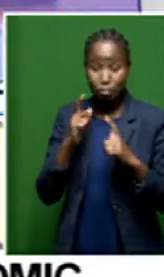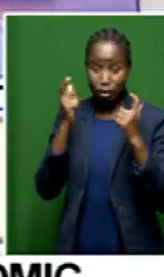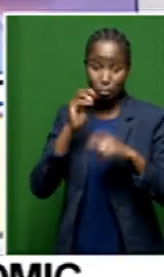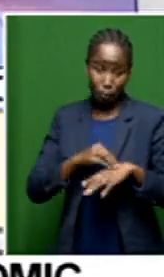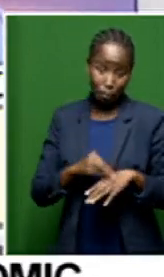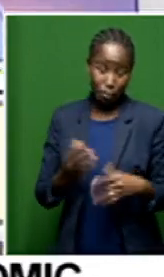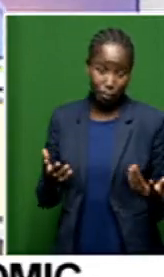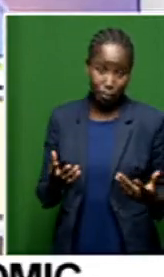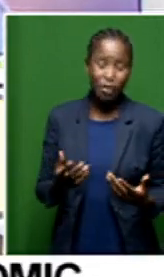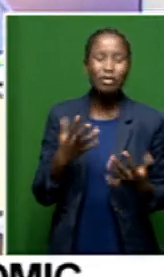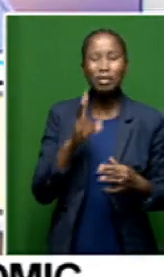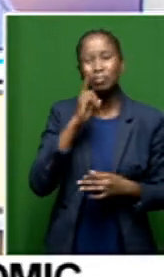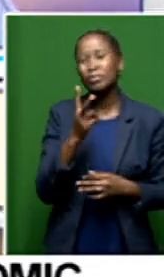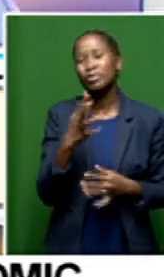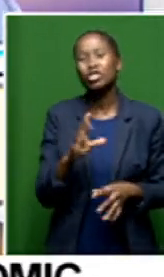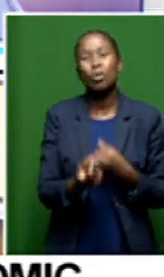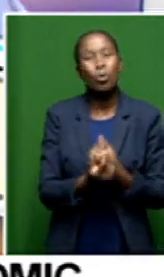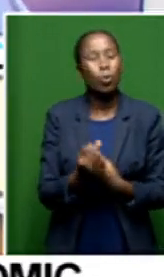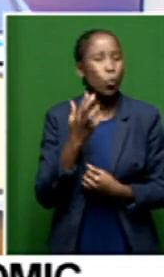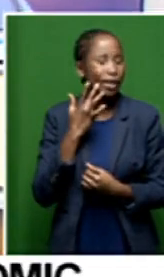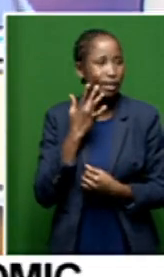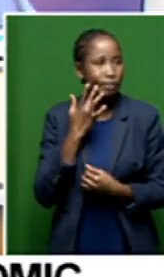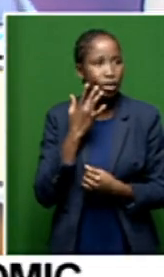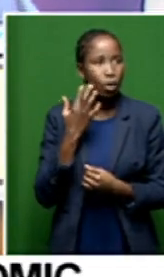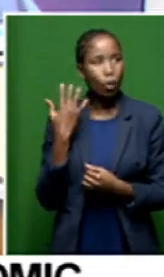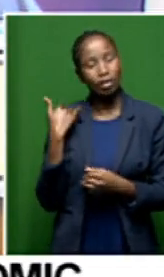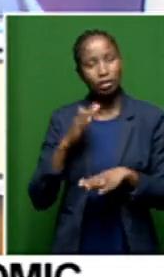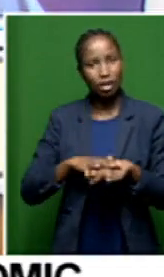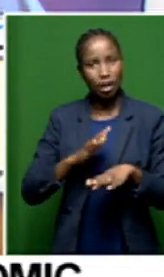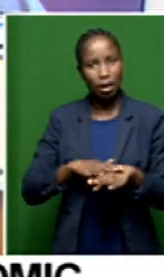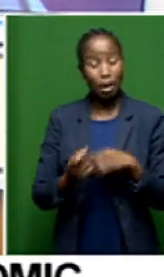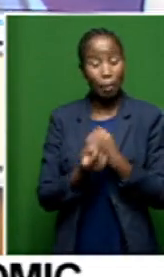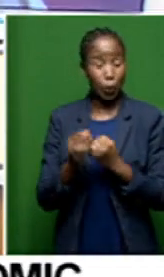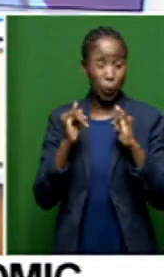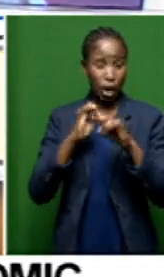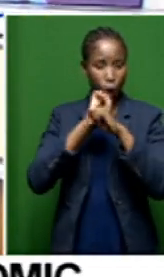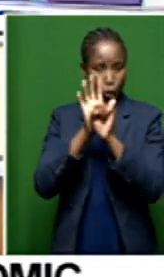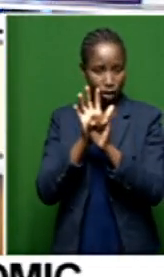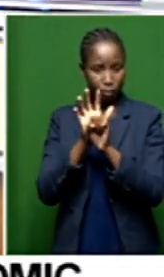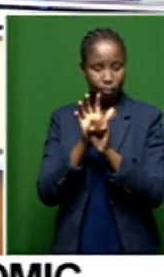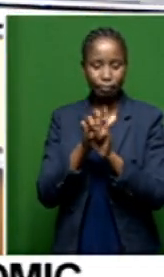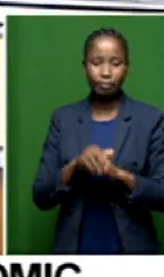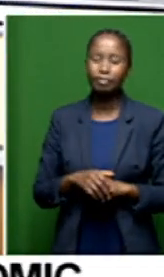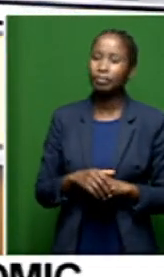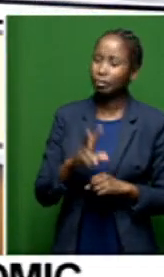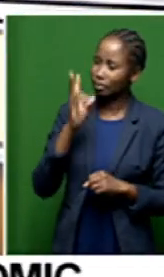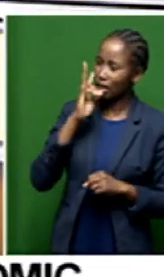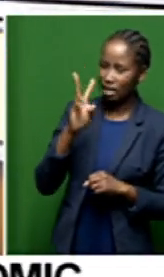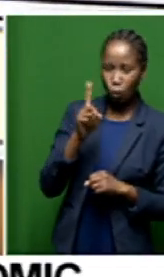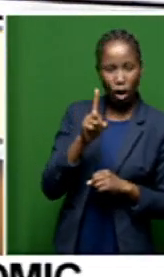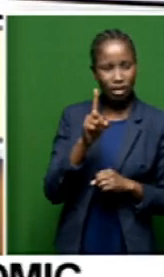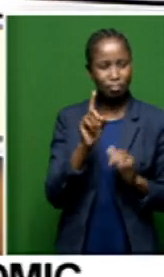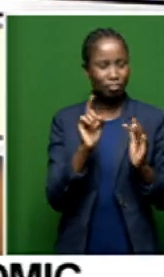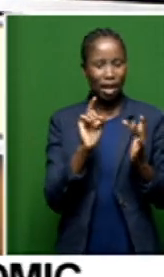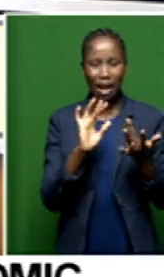also noticed during this particular COVID time that, you know, the reach of connectivity, the reach of the internet,